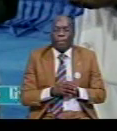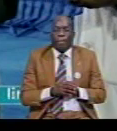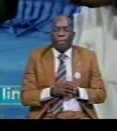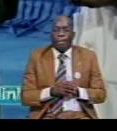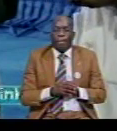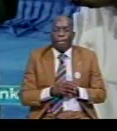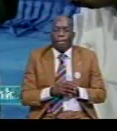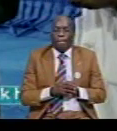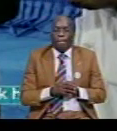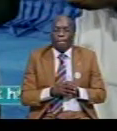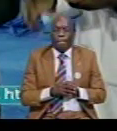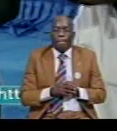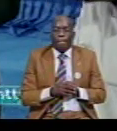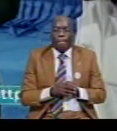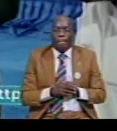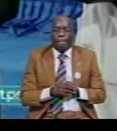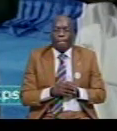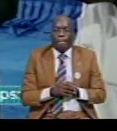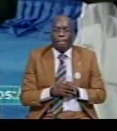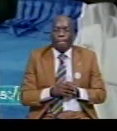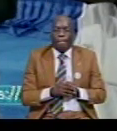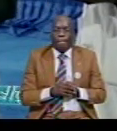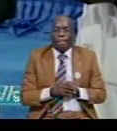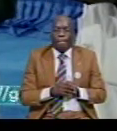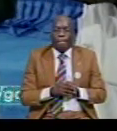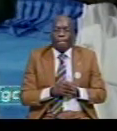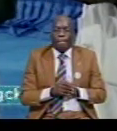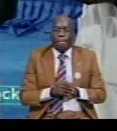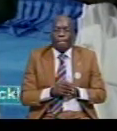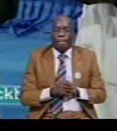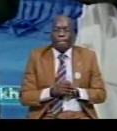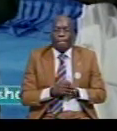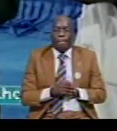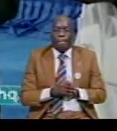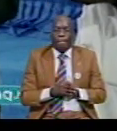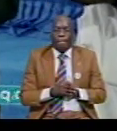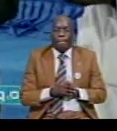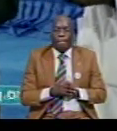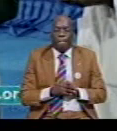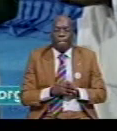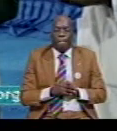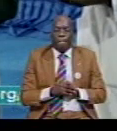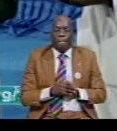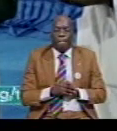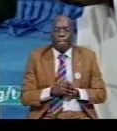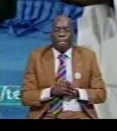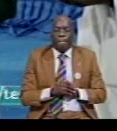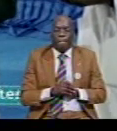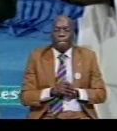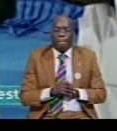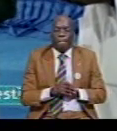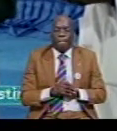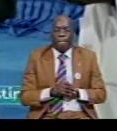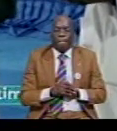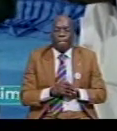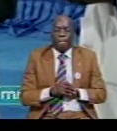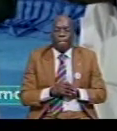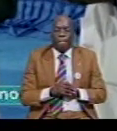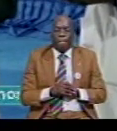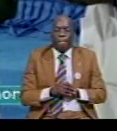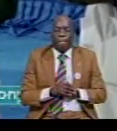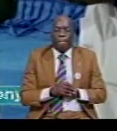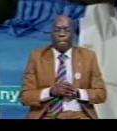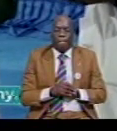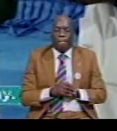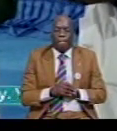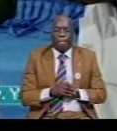medical assistance but here on Thursday she got the solution as the man of God said